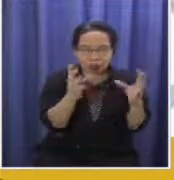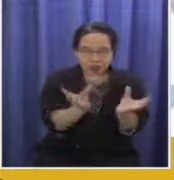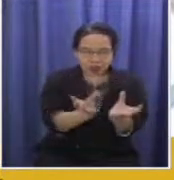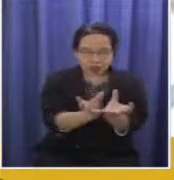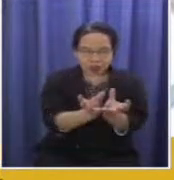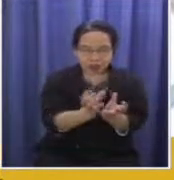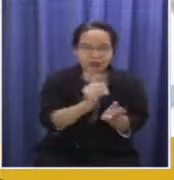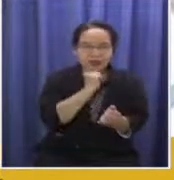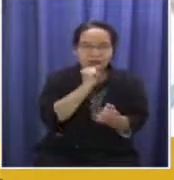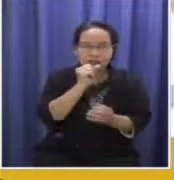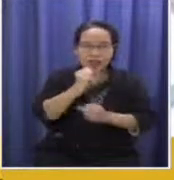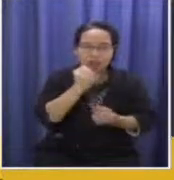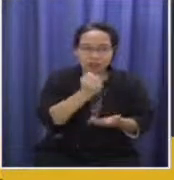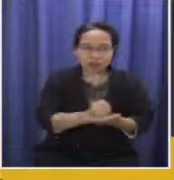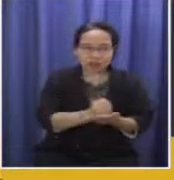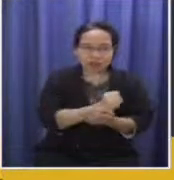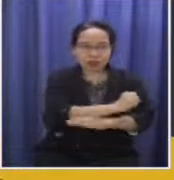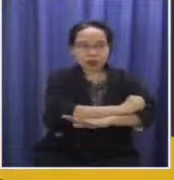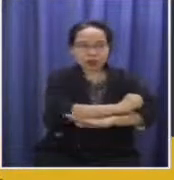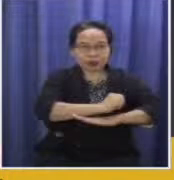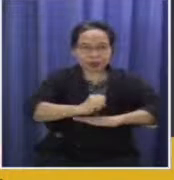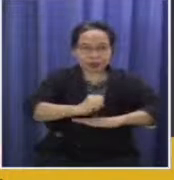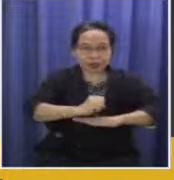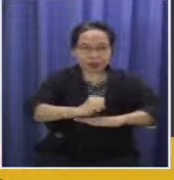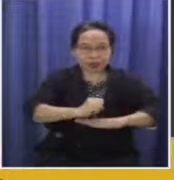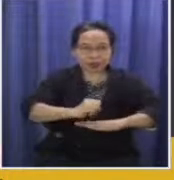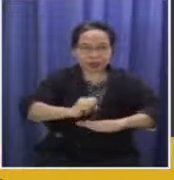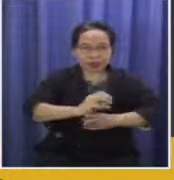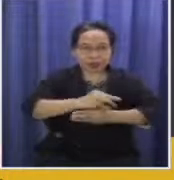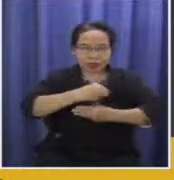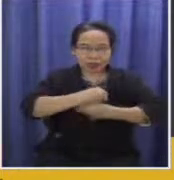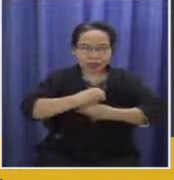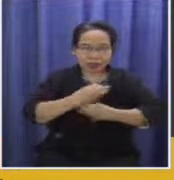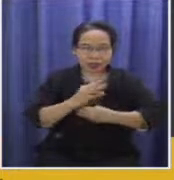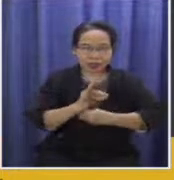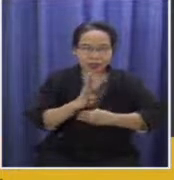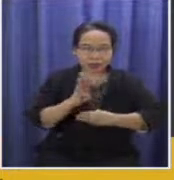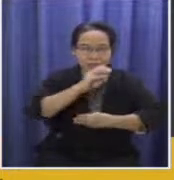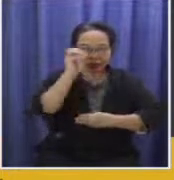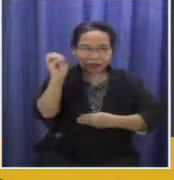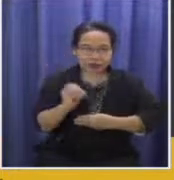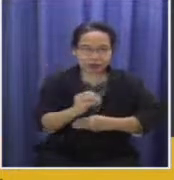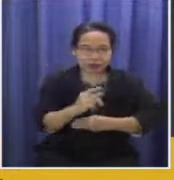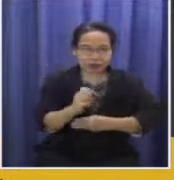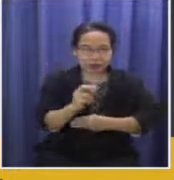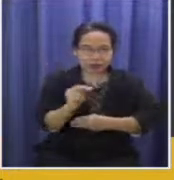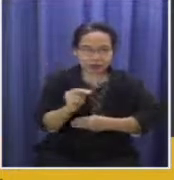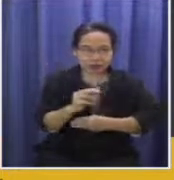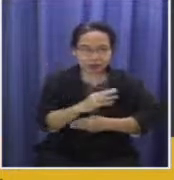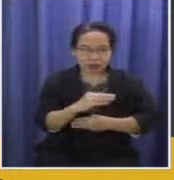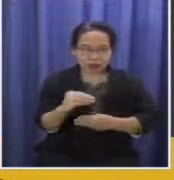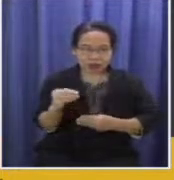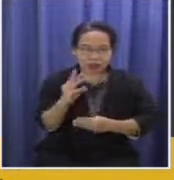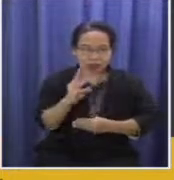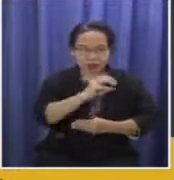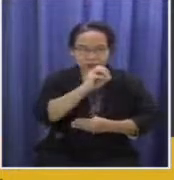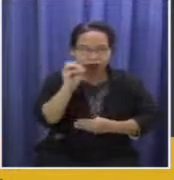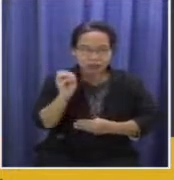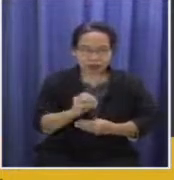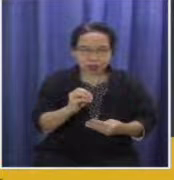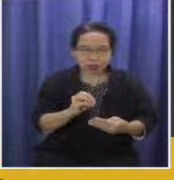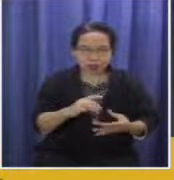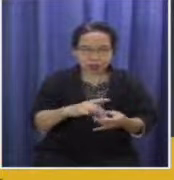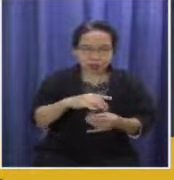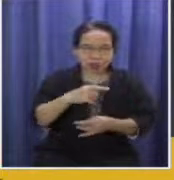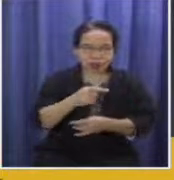is not a solid surface. It is made of 94% hydrogen and 6%